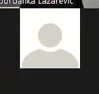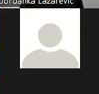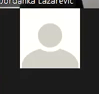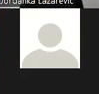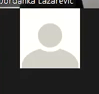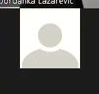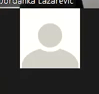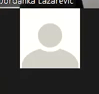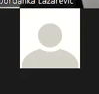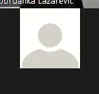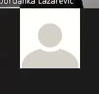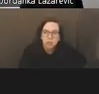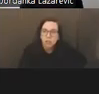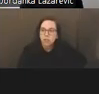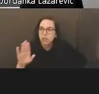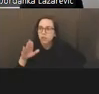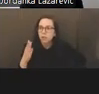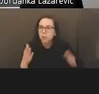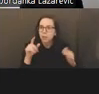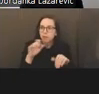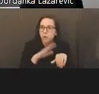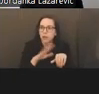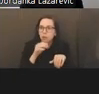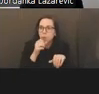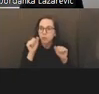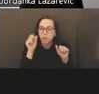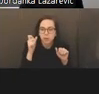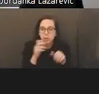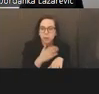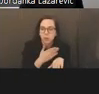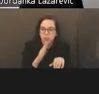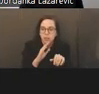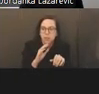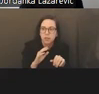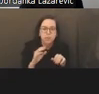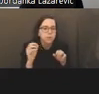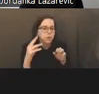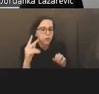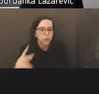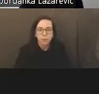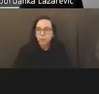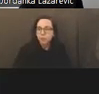Stephanie, I think you may have to unmute yourself to hear the music. Okay.